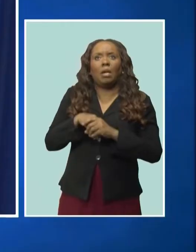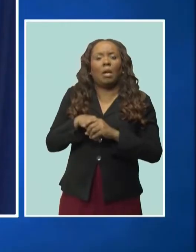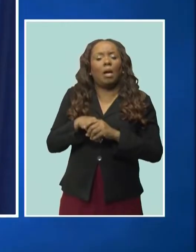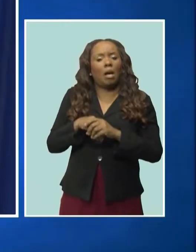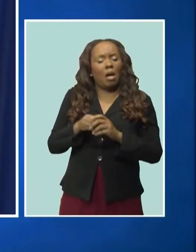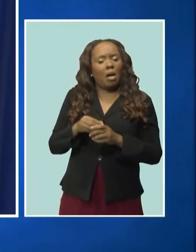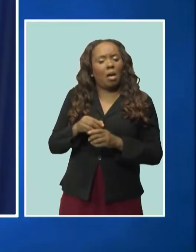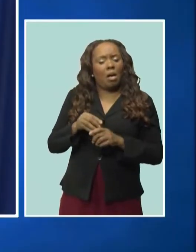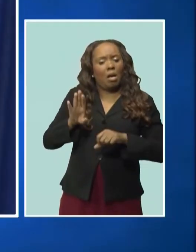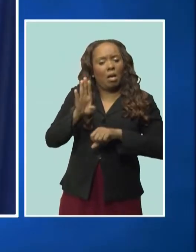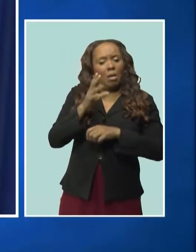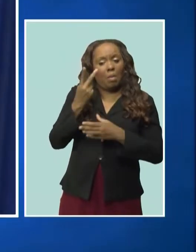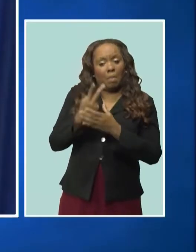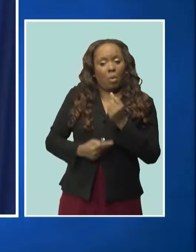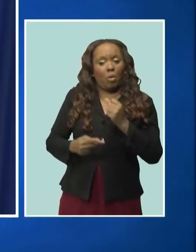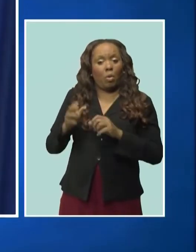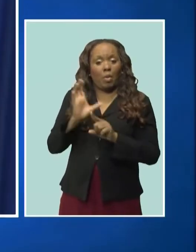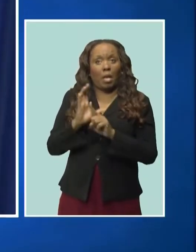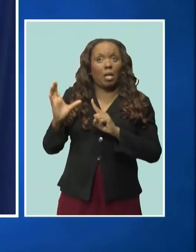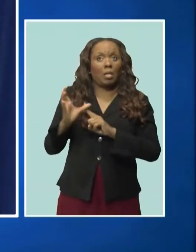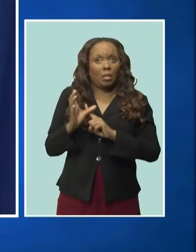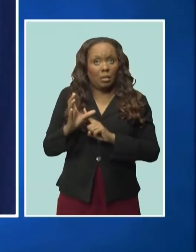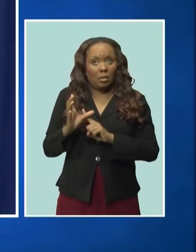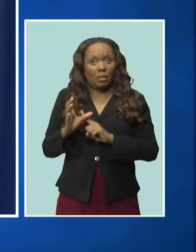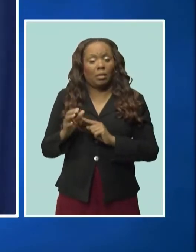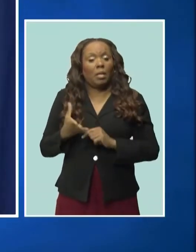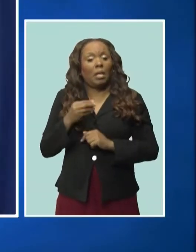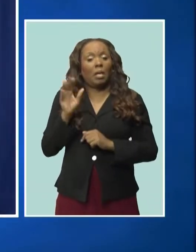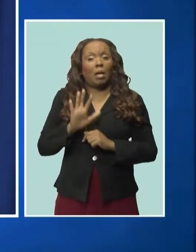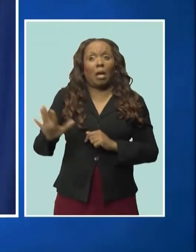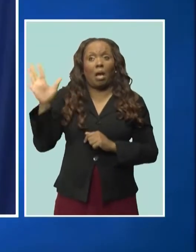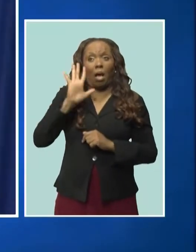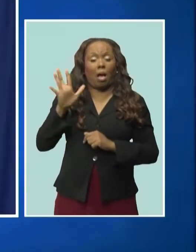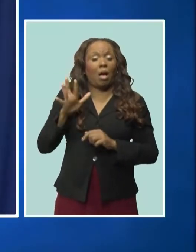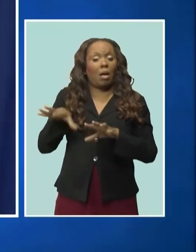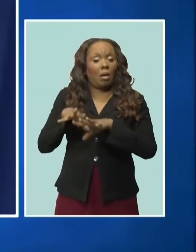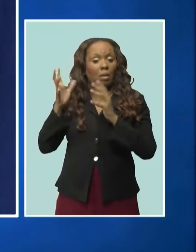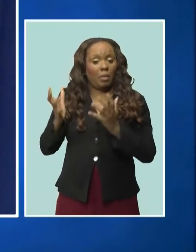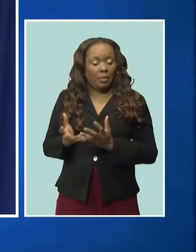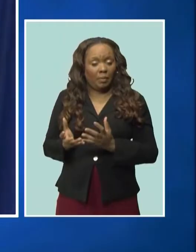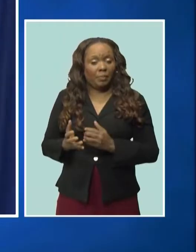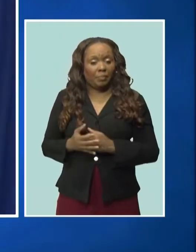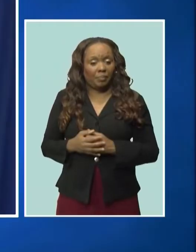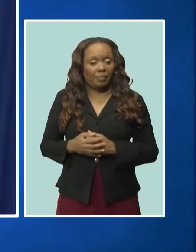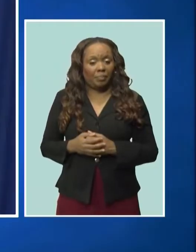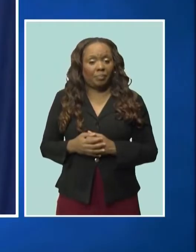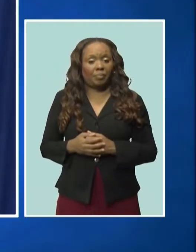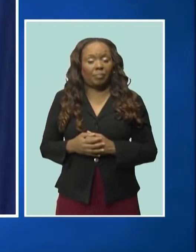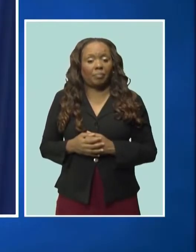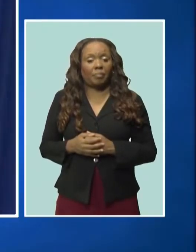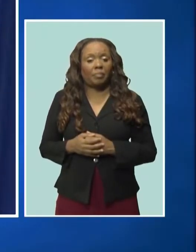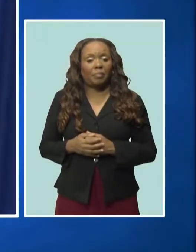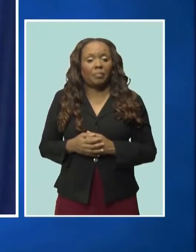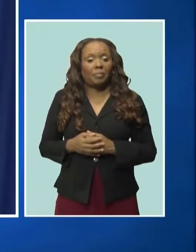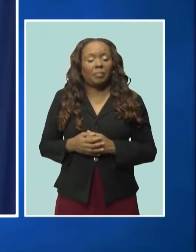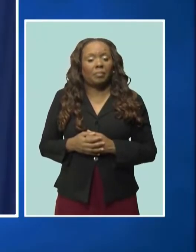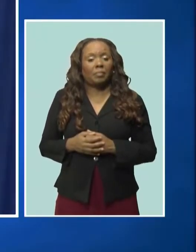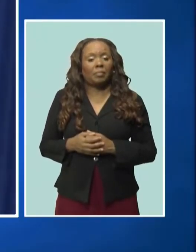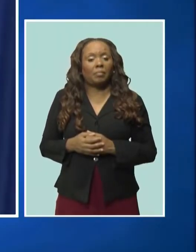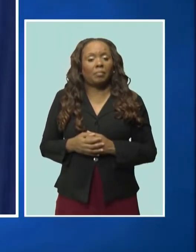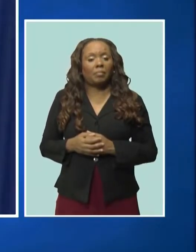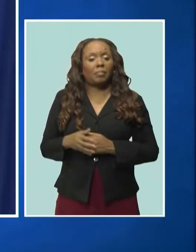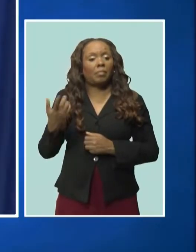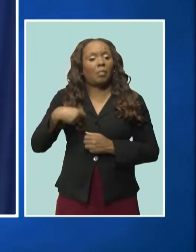power dynamics across the globe and in our societies. So recentering other archives